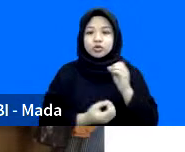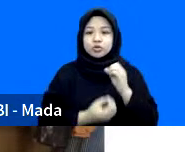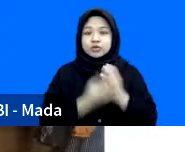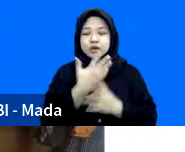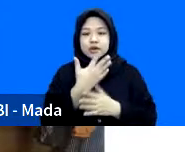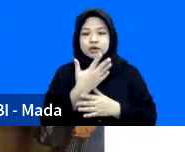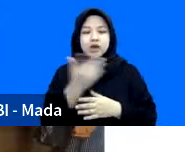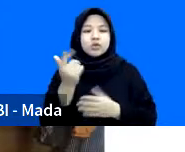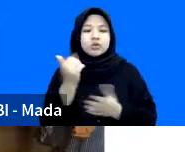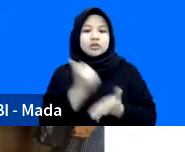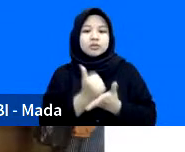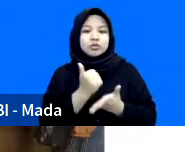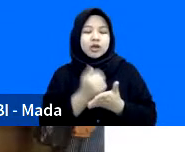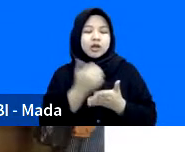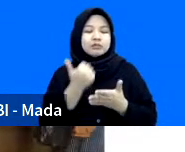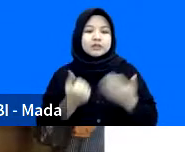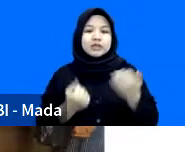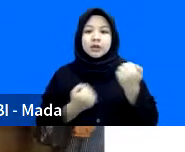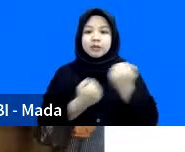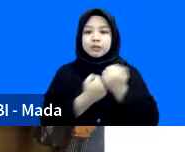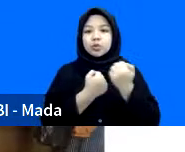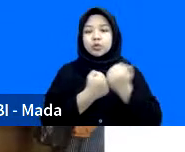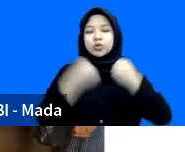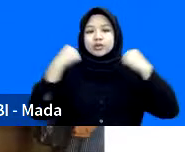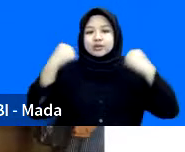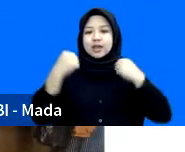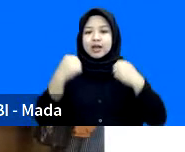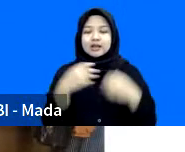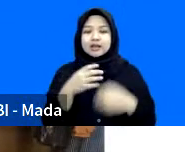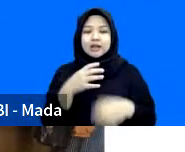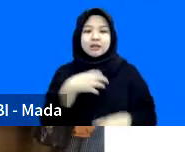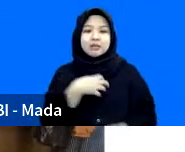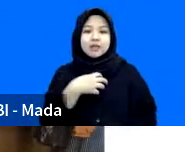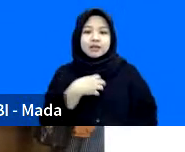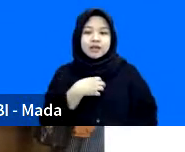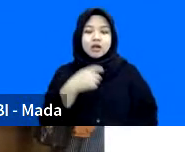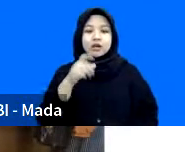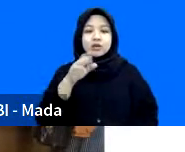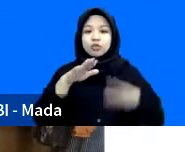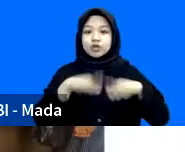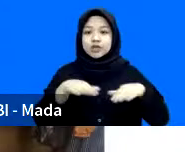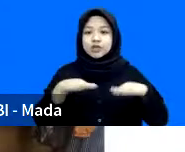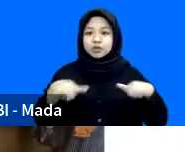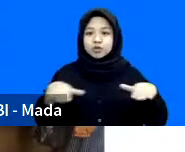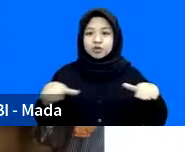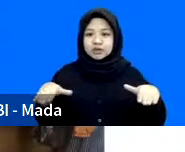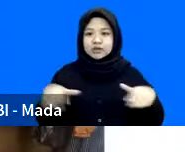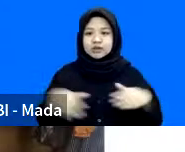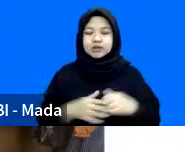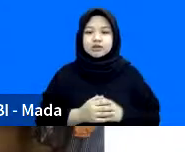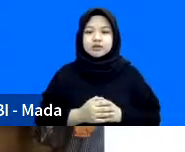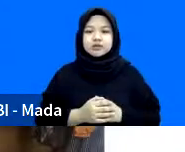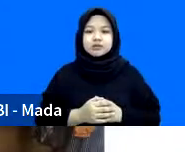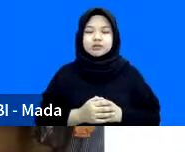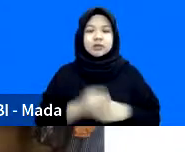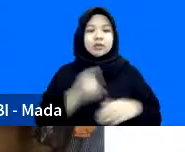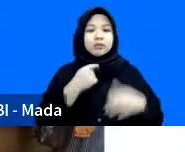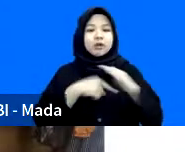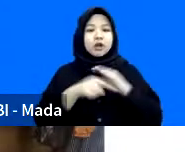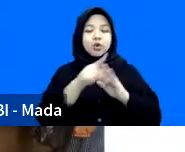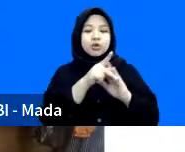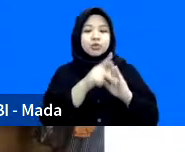either through psychological first aid sessions, psychosocial support with teachers, and of course, those